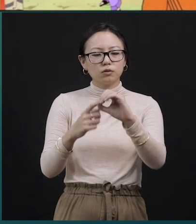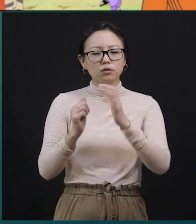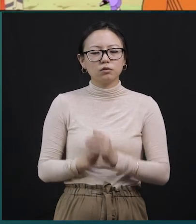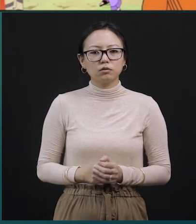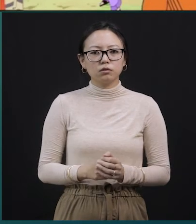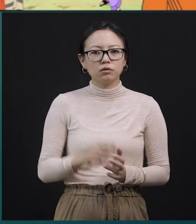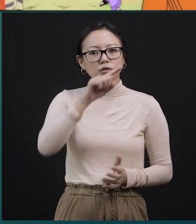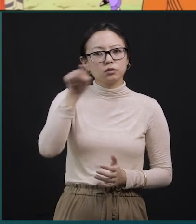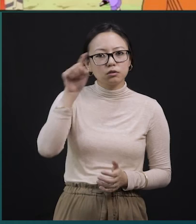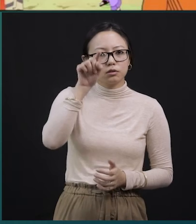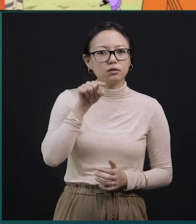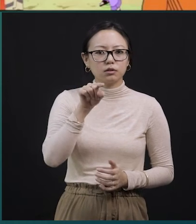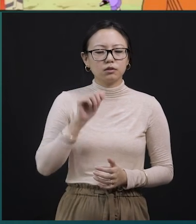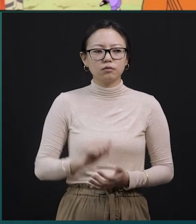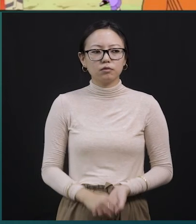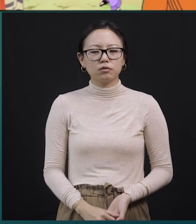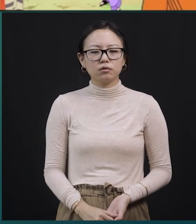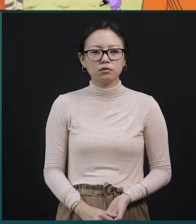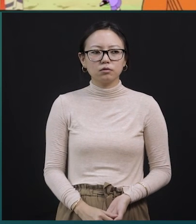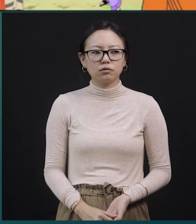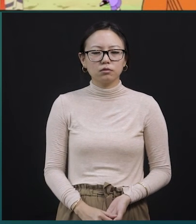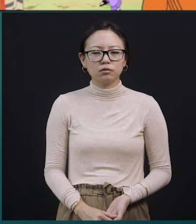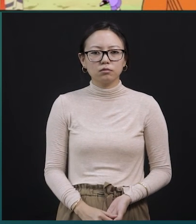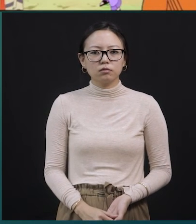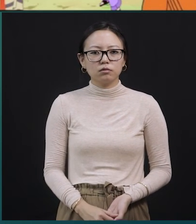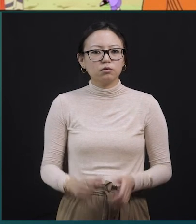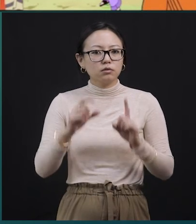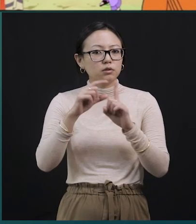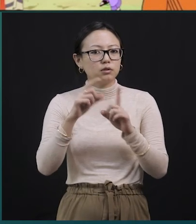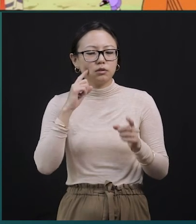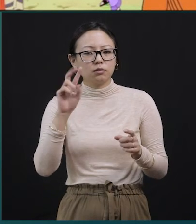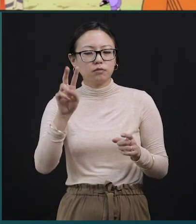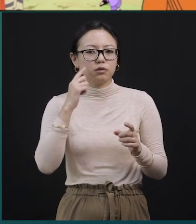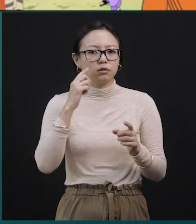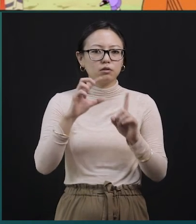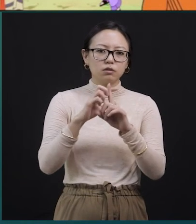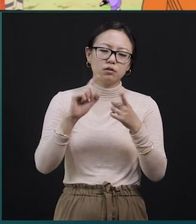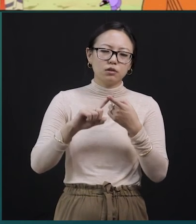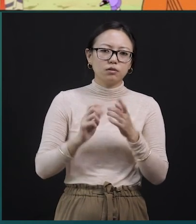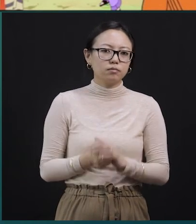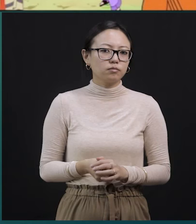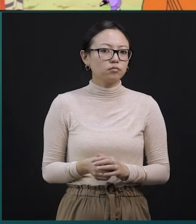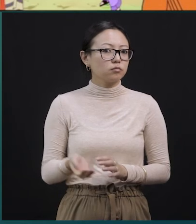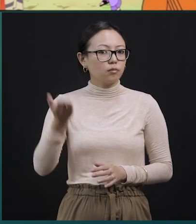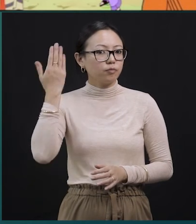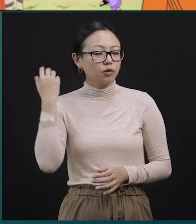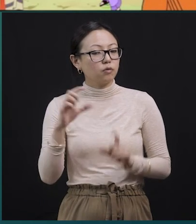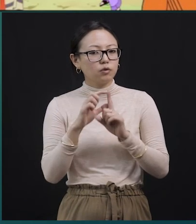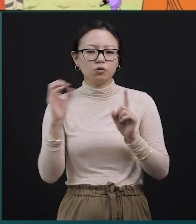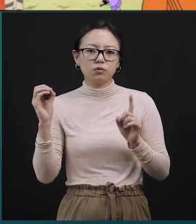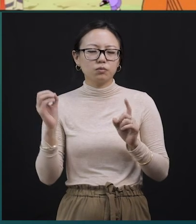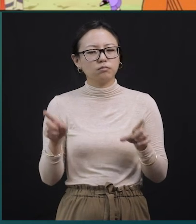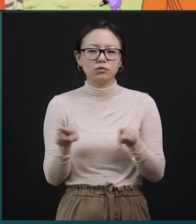about the division. That is, divide the following. The same thing that we did earlier, that was about the quotient and